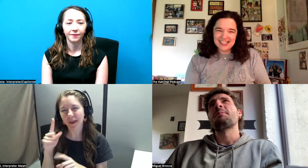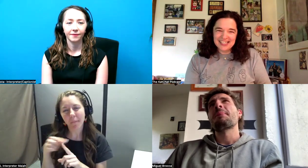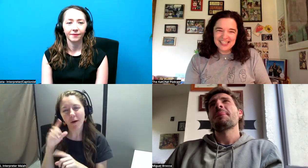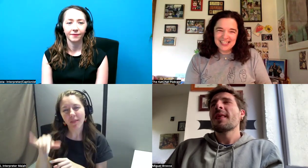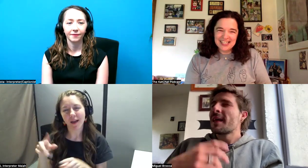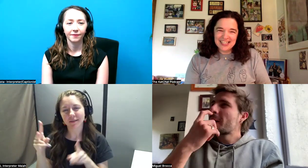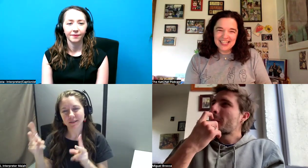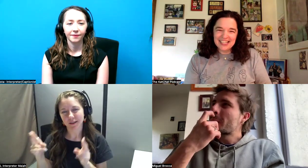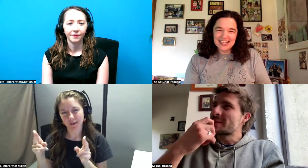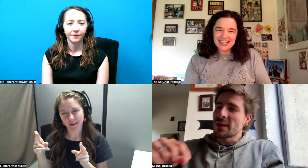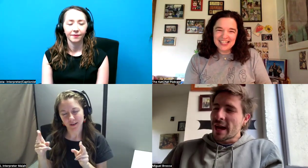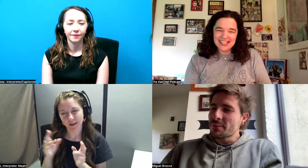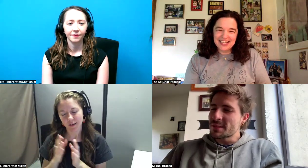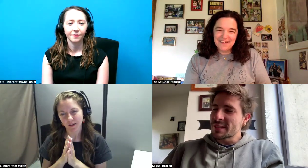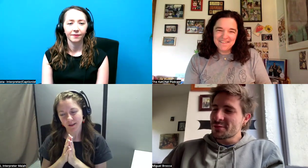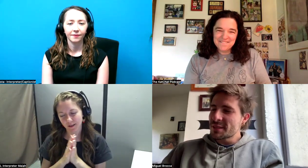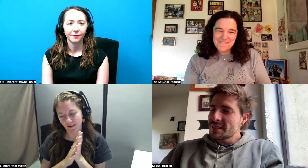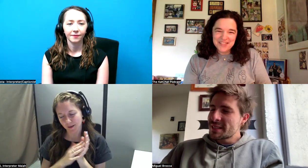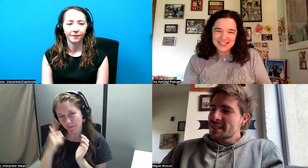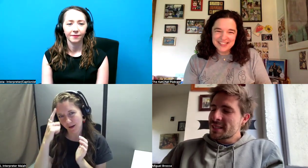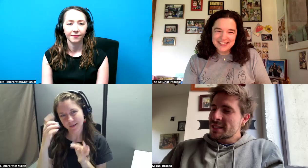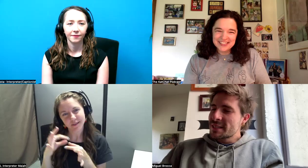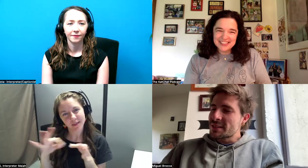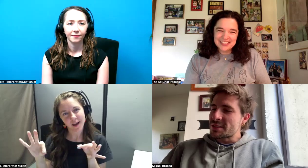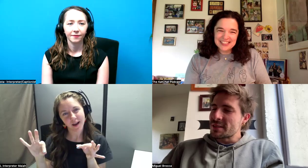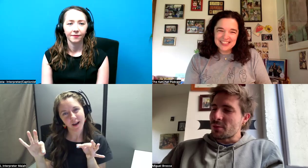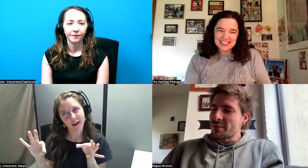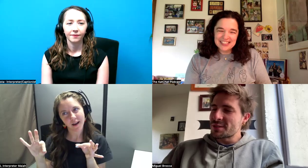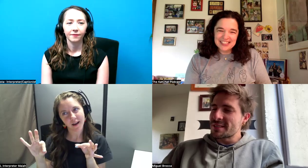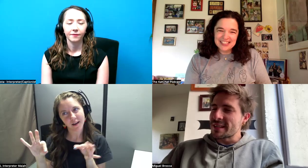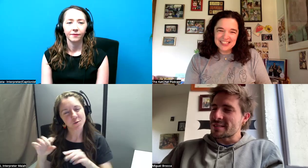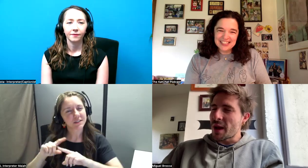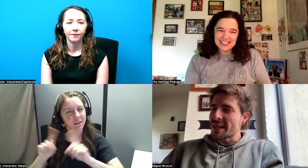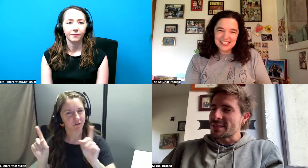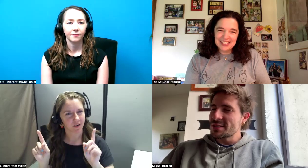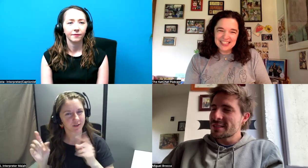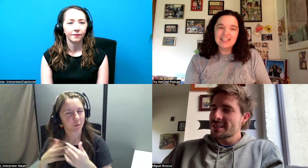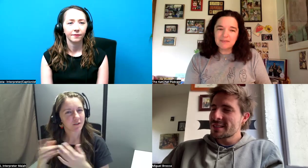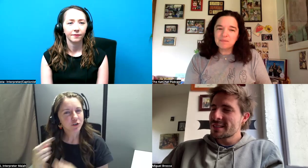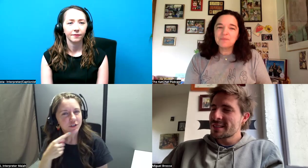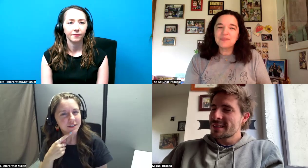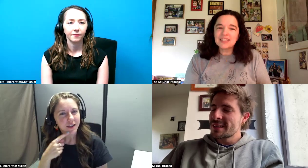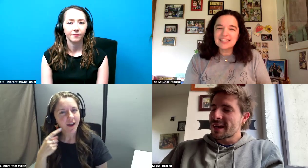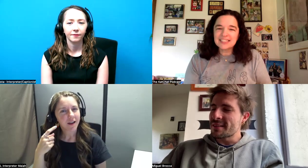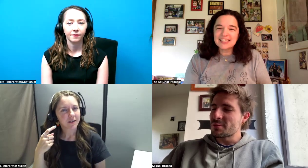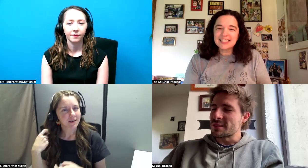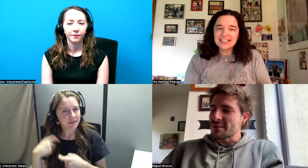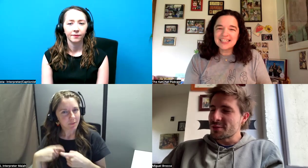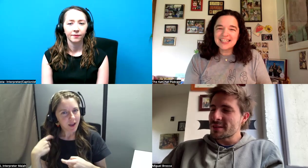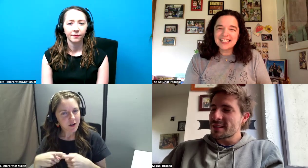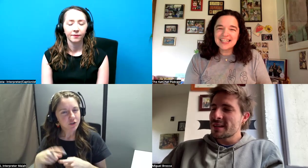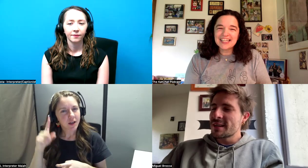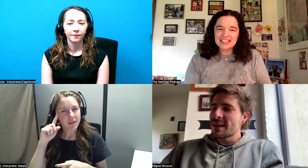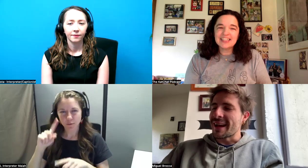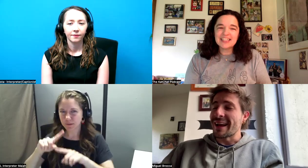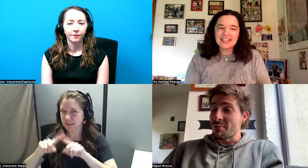um, because the line was different. Because she, whatever she said in Spanish, I think it was